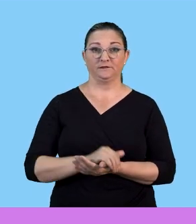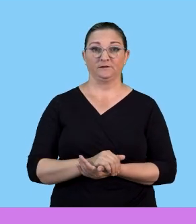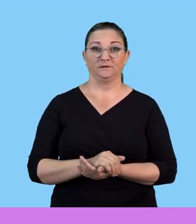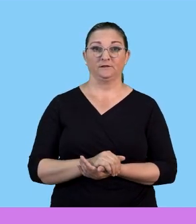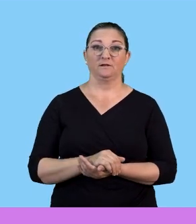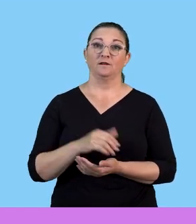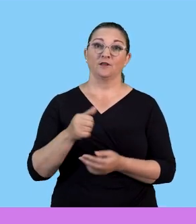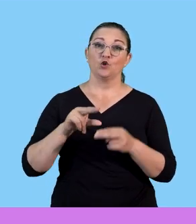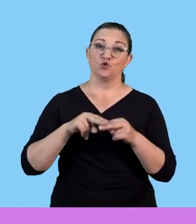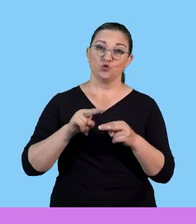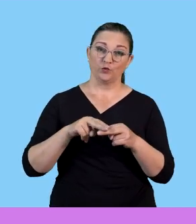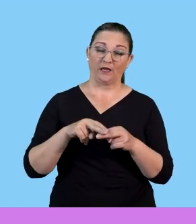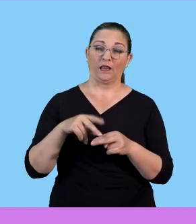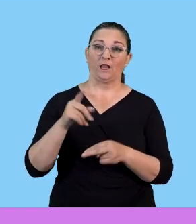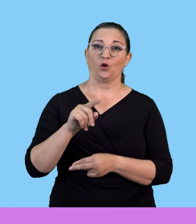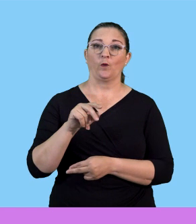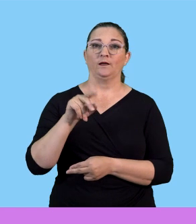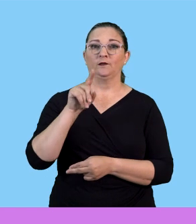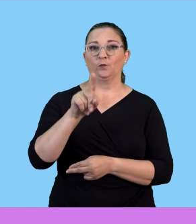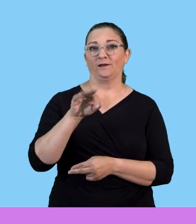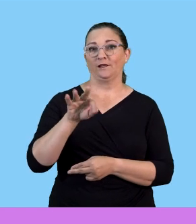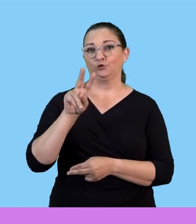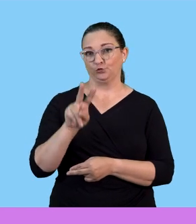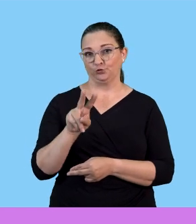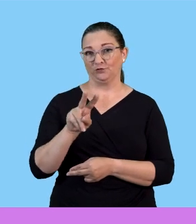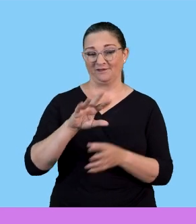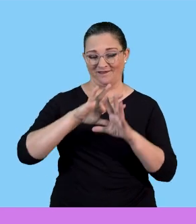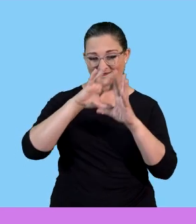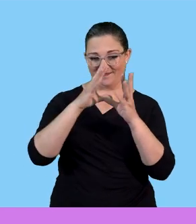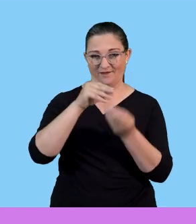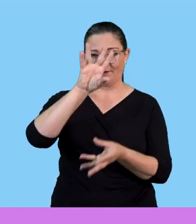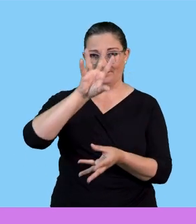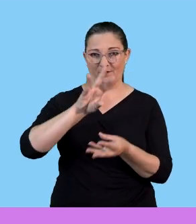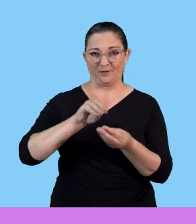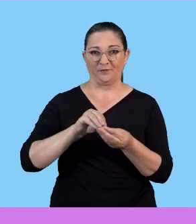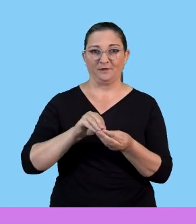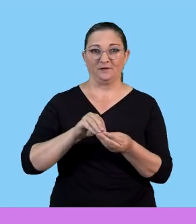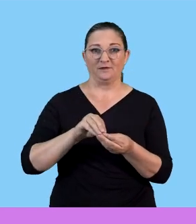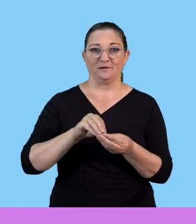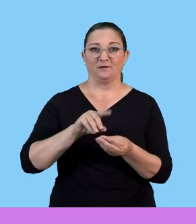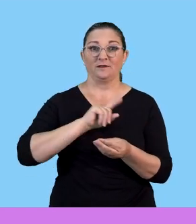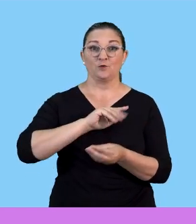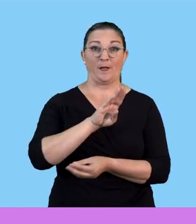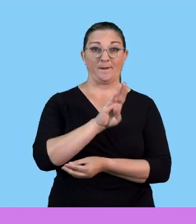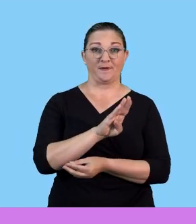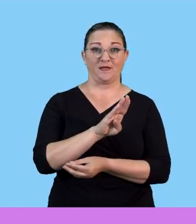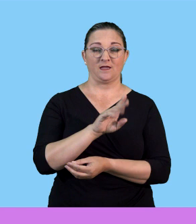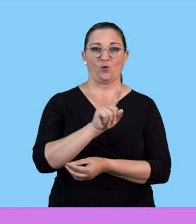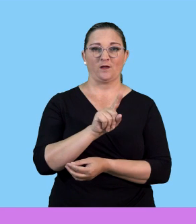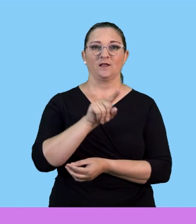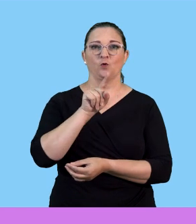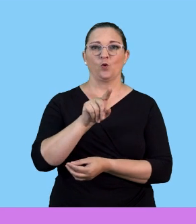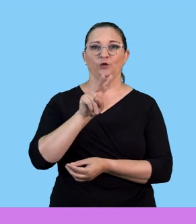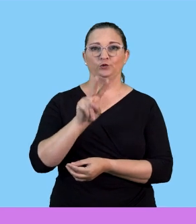2456 plus union fees 132 Rand, and that gives us the missing